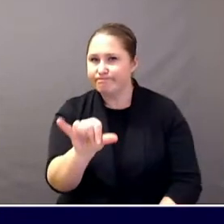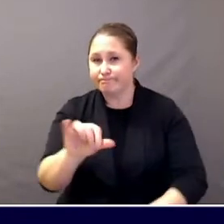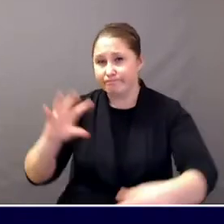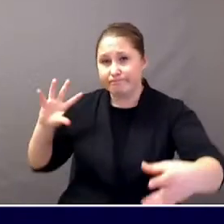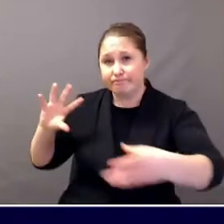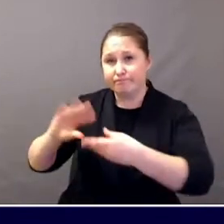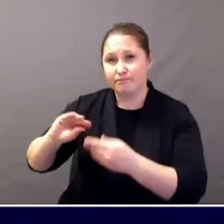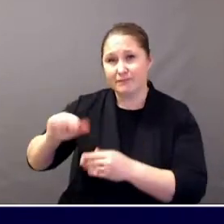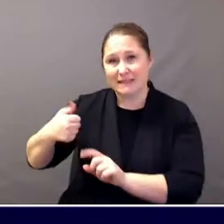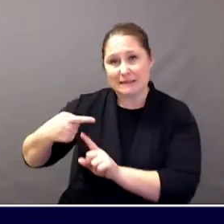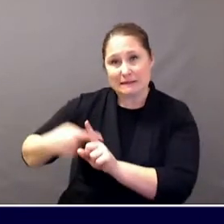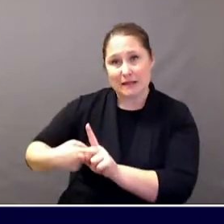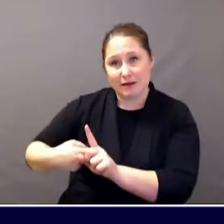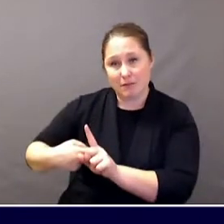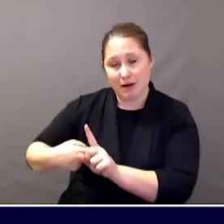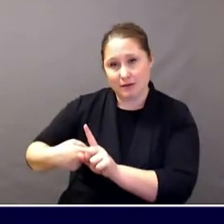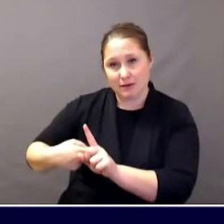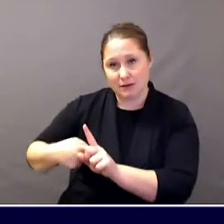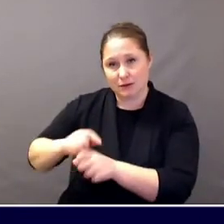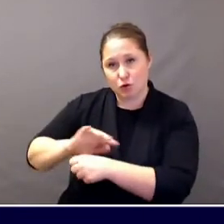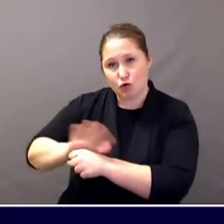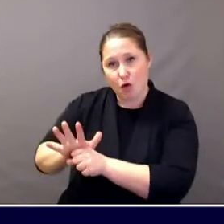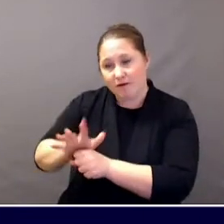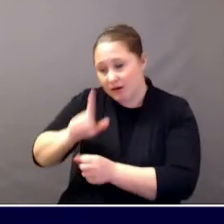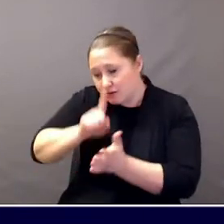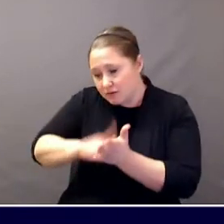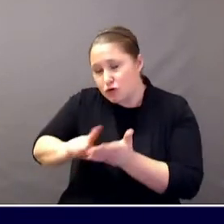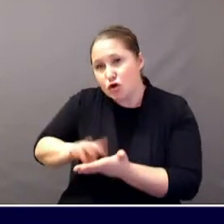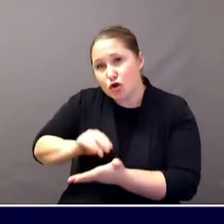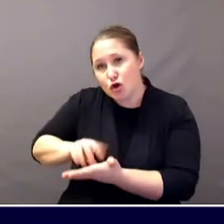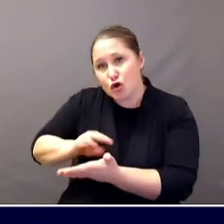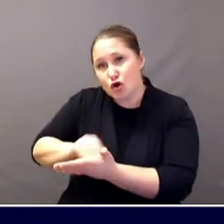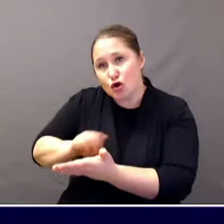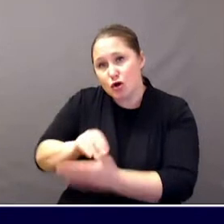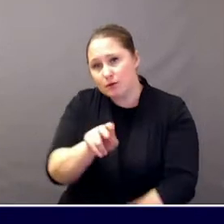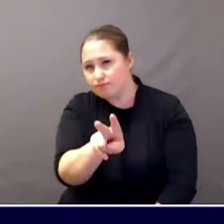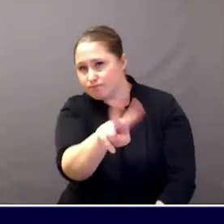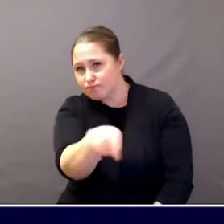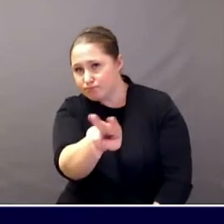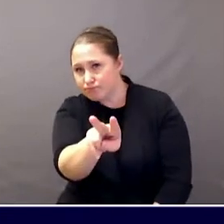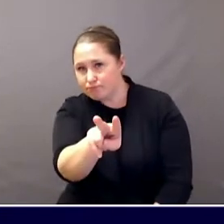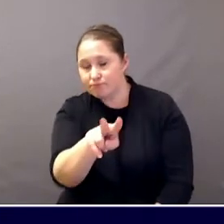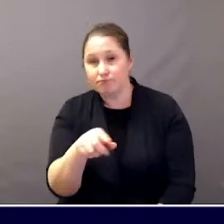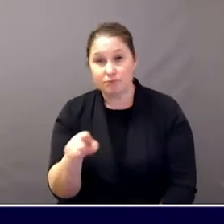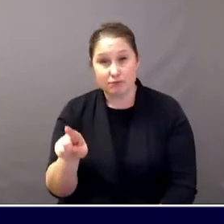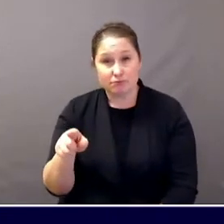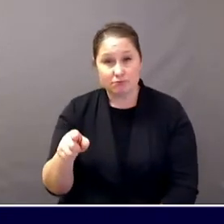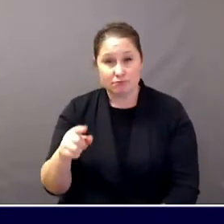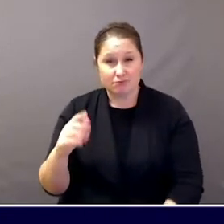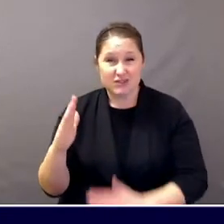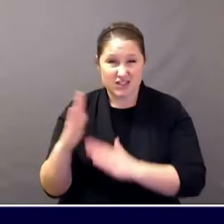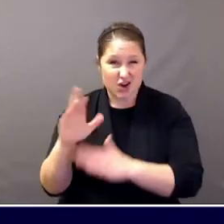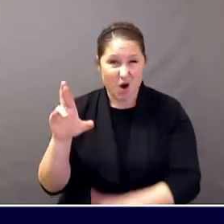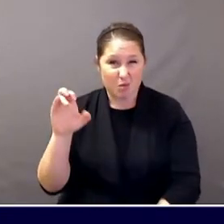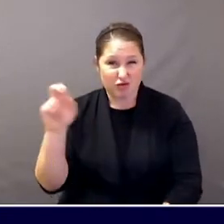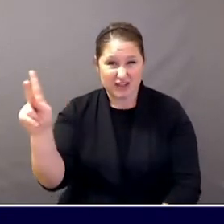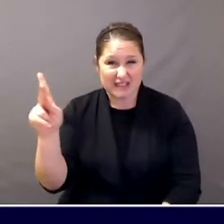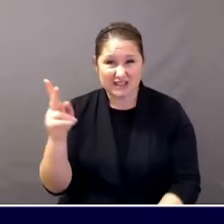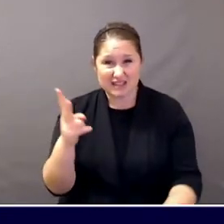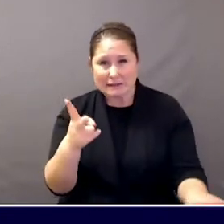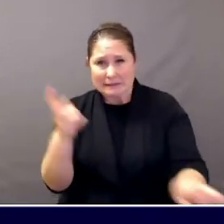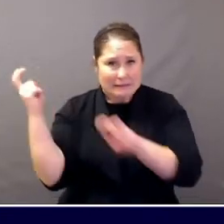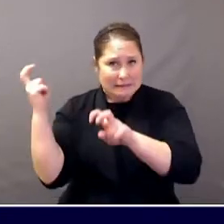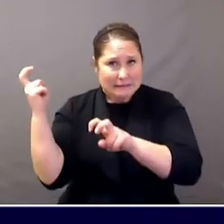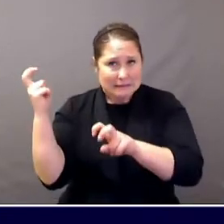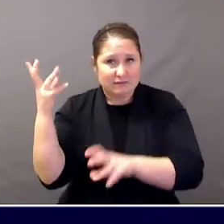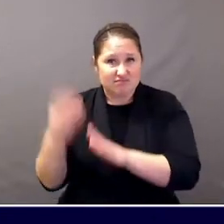months and based on medical knowledge, are at much higher risk of suffering and dying with COVID than other members of the population